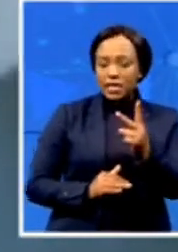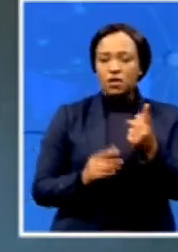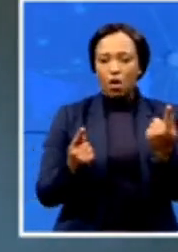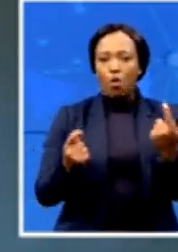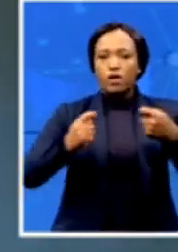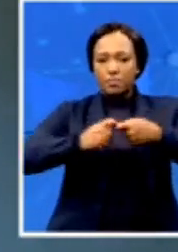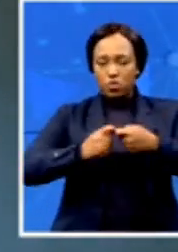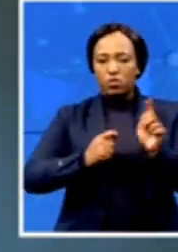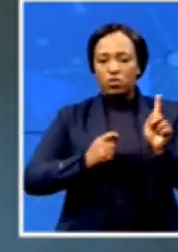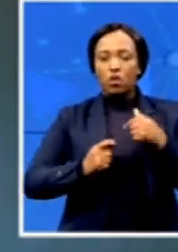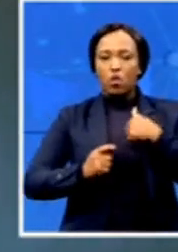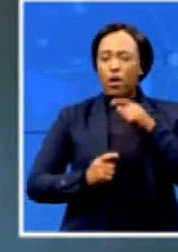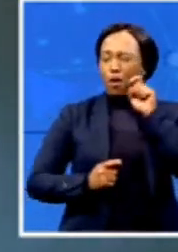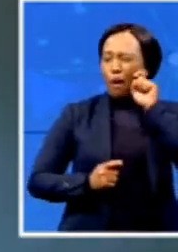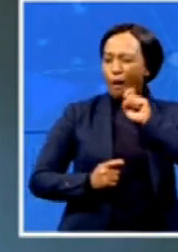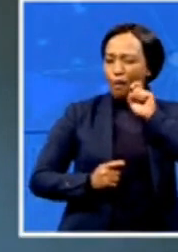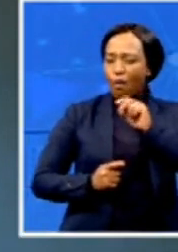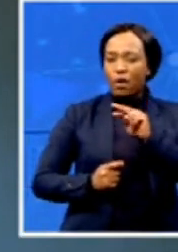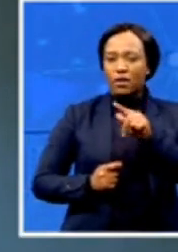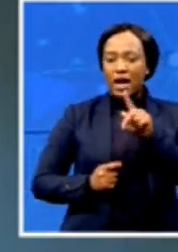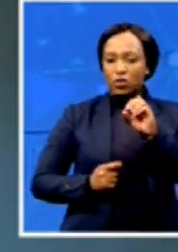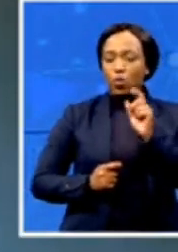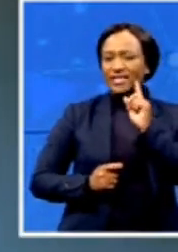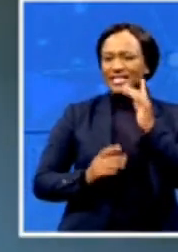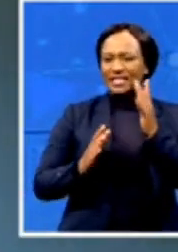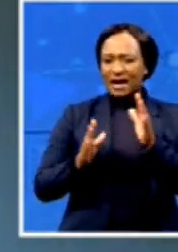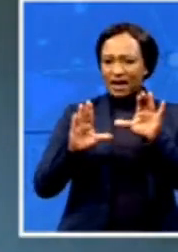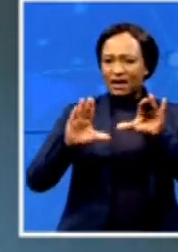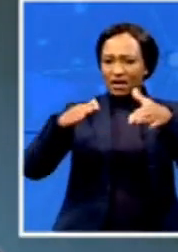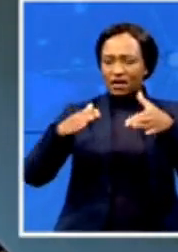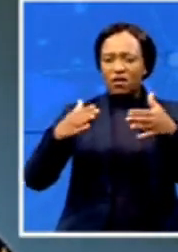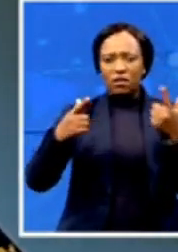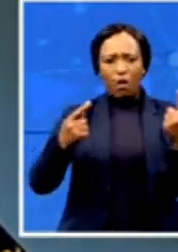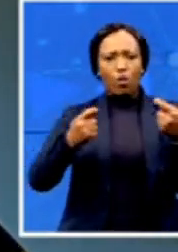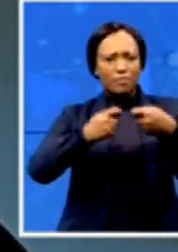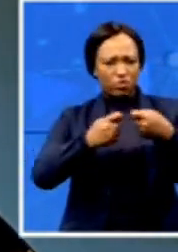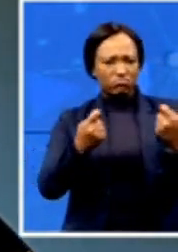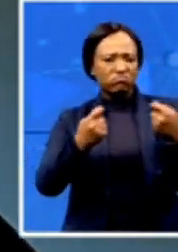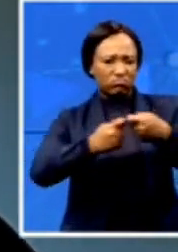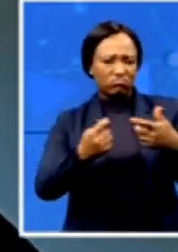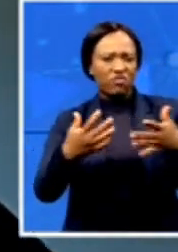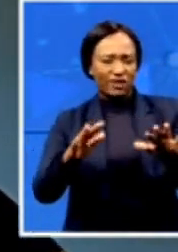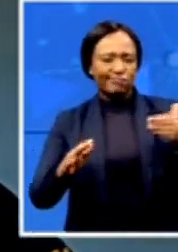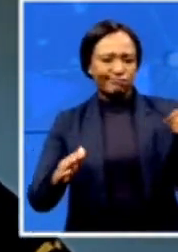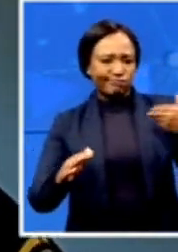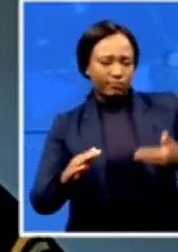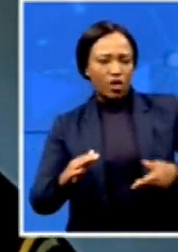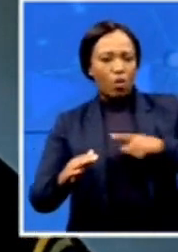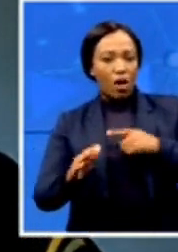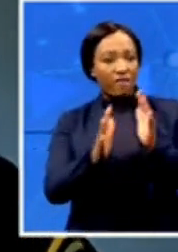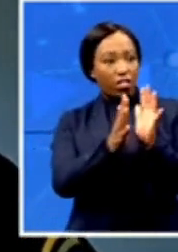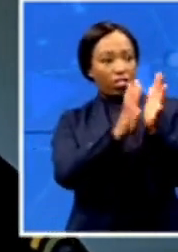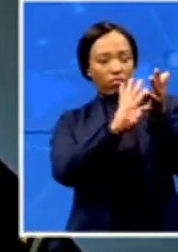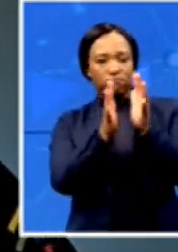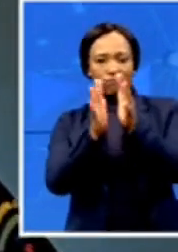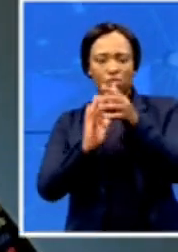teacher formation, we have been contributing in many instances where there are disasters. So we are prepared, we are going to assist